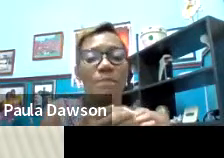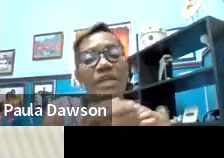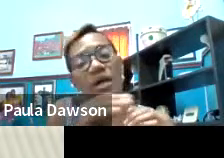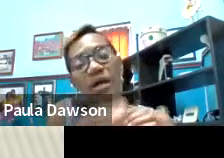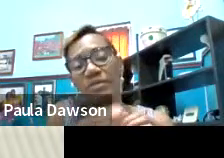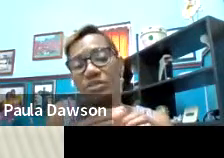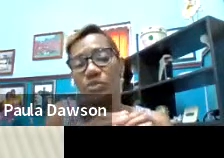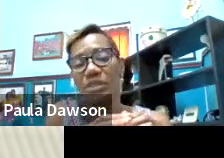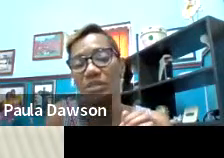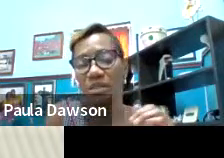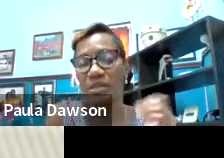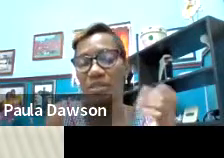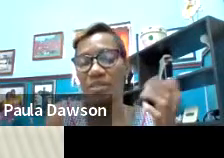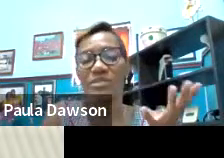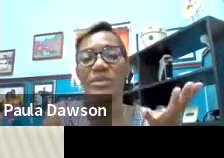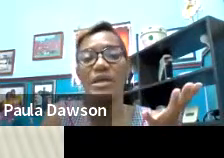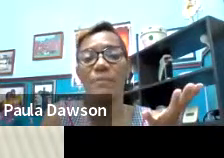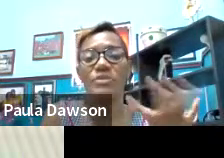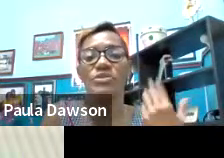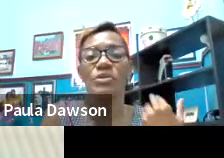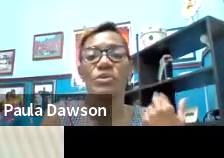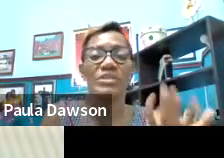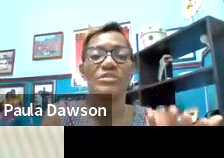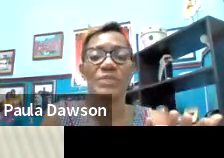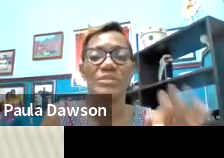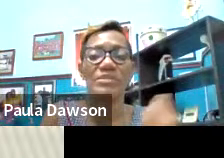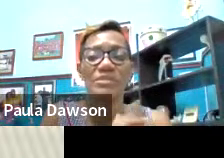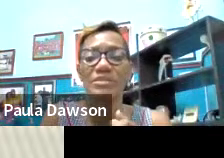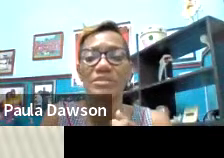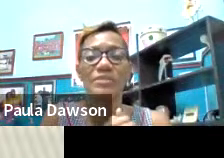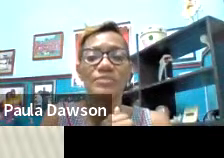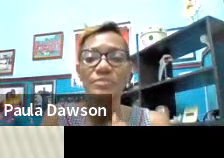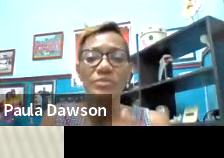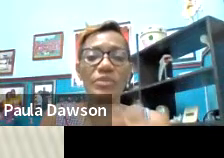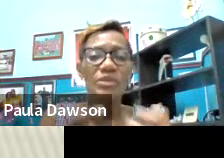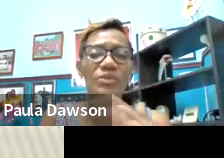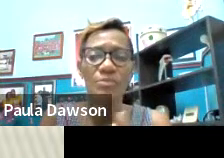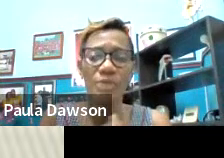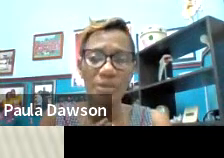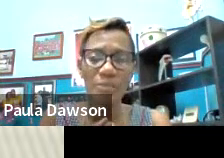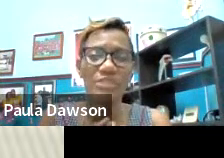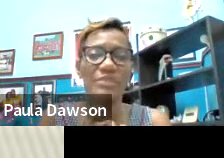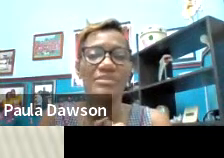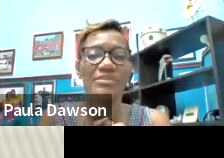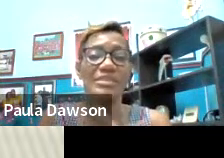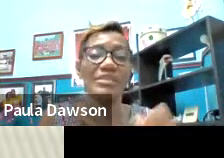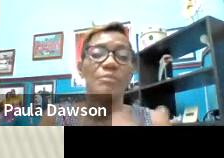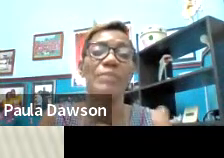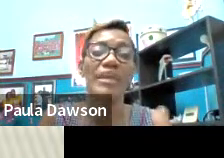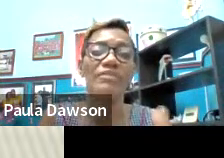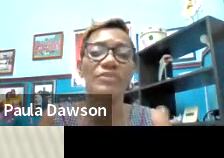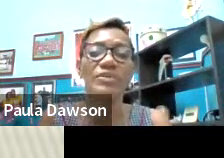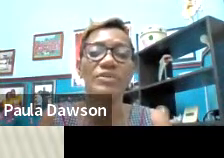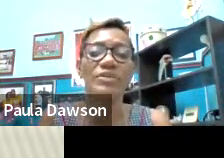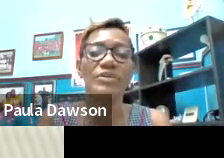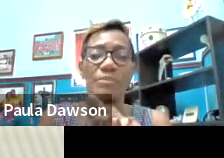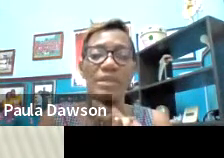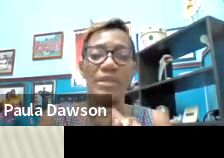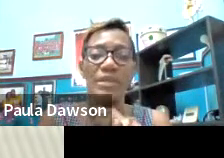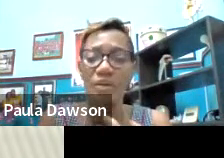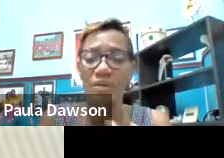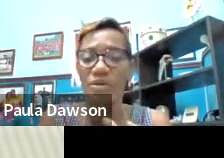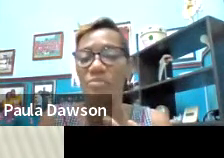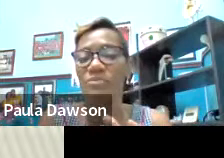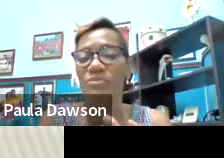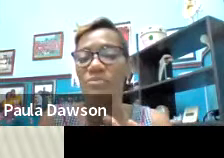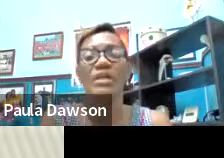in and you can't straighten it. This is what happens with spasticity. Now, the problem with spasticity can be painful, it can